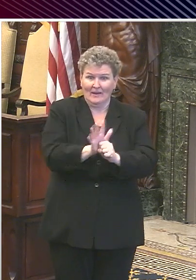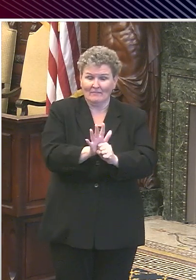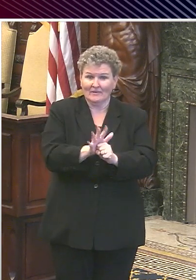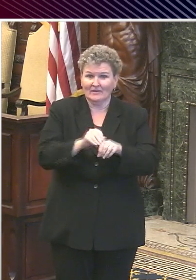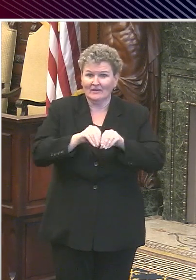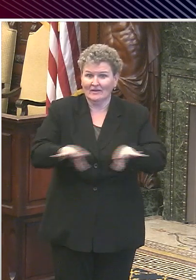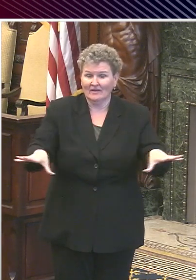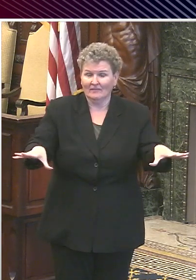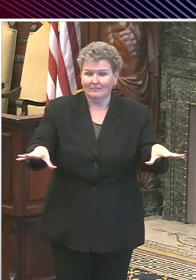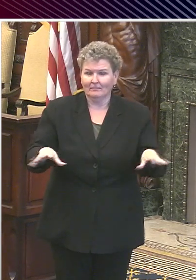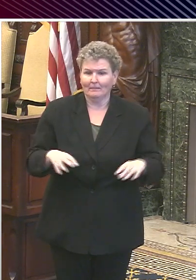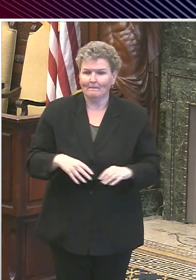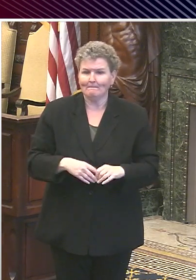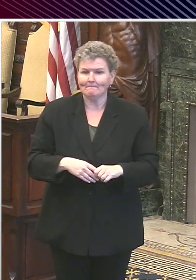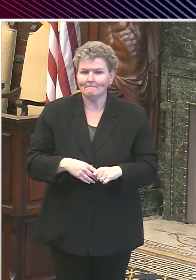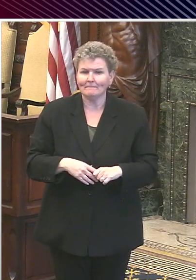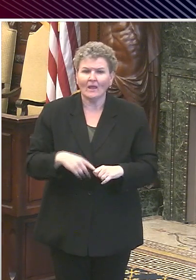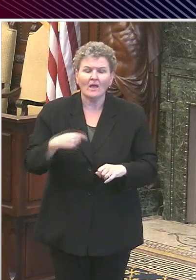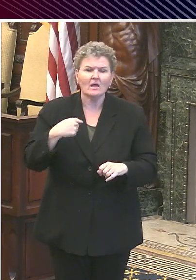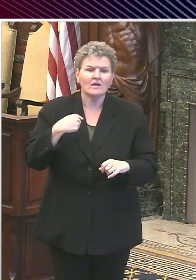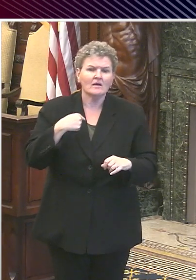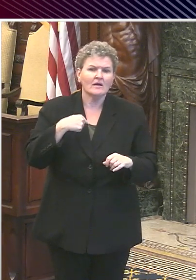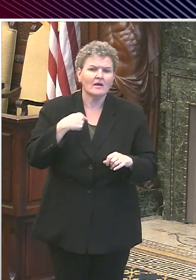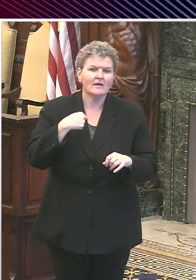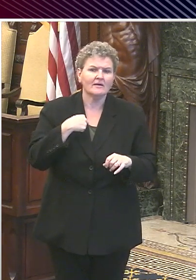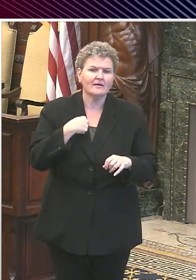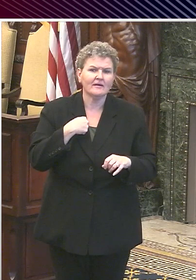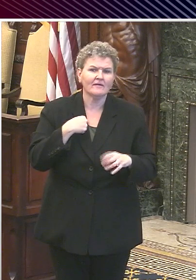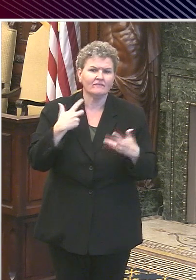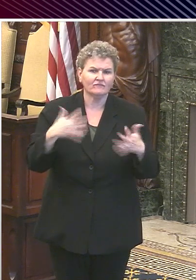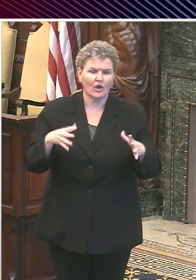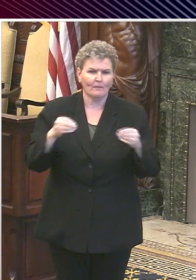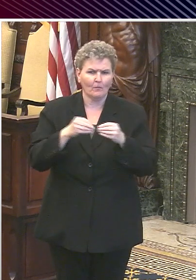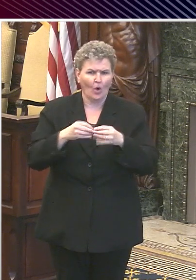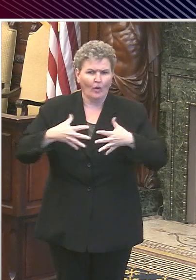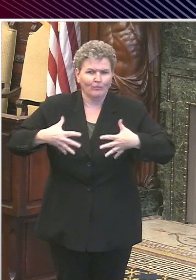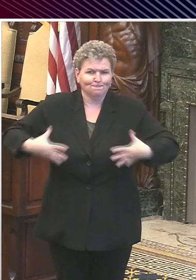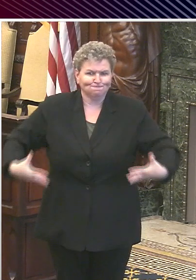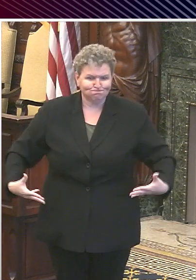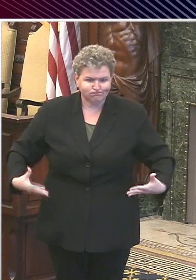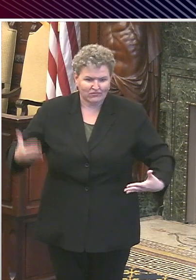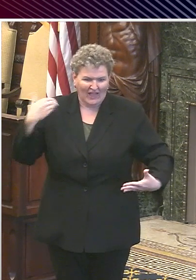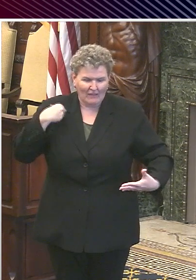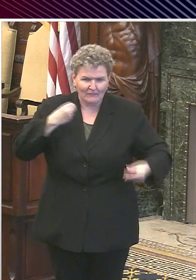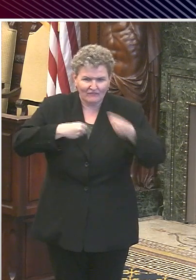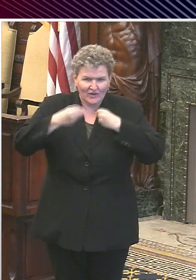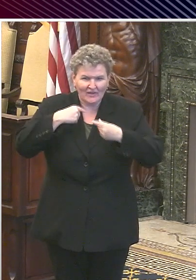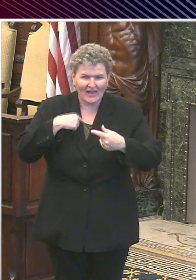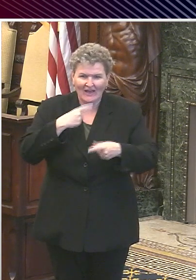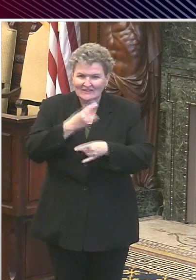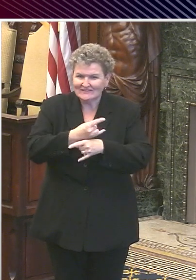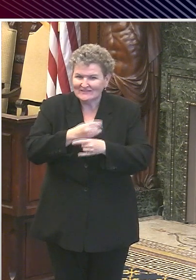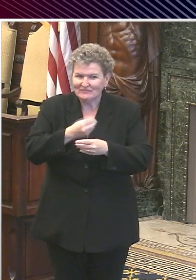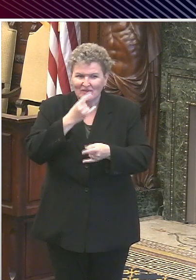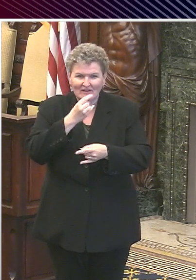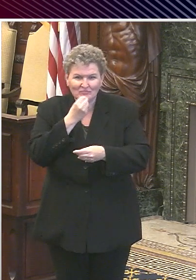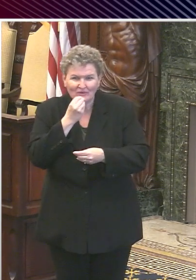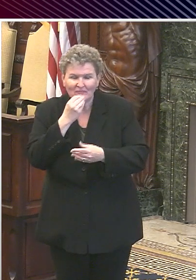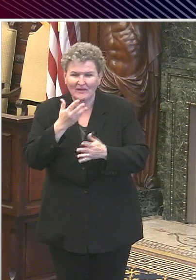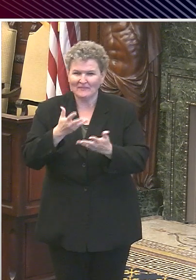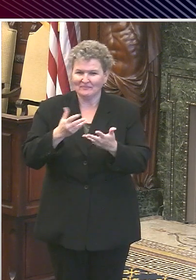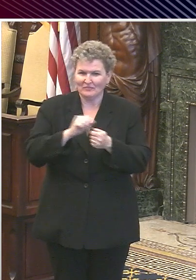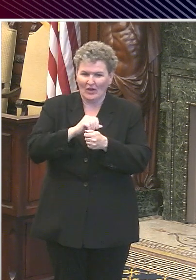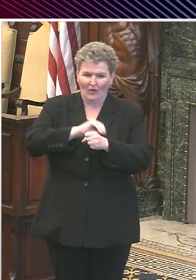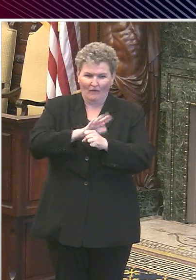I'm a little heavier than I used to be before I went into public office. So I've been taking care of restaurants before the pandemic. So